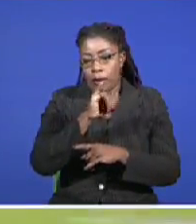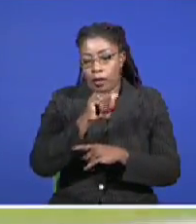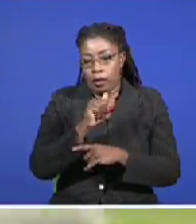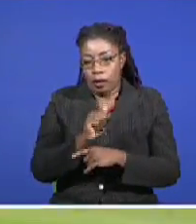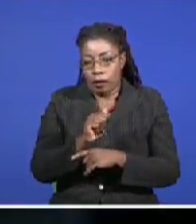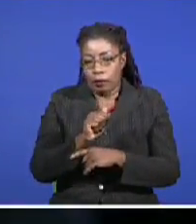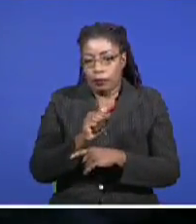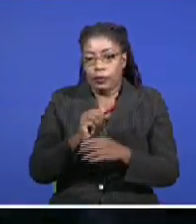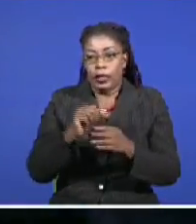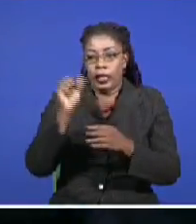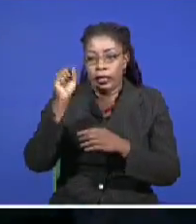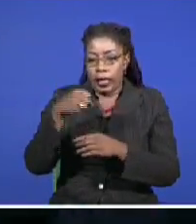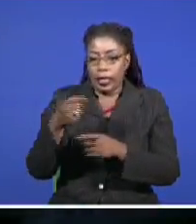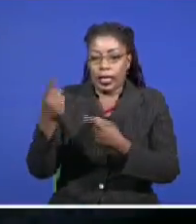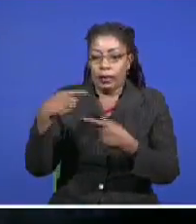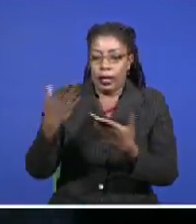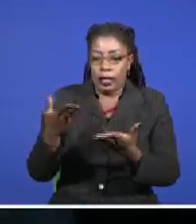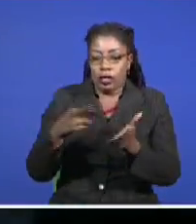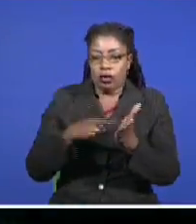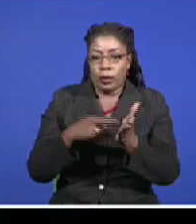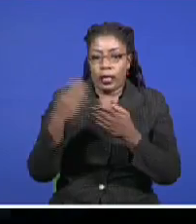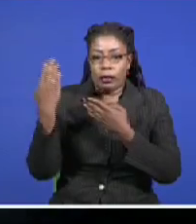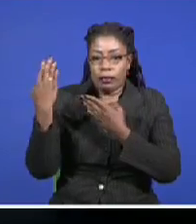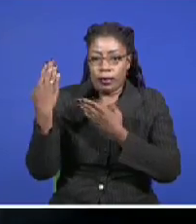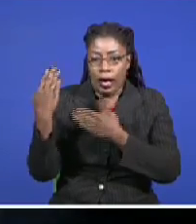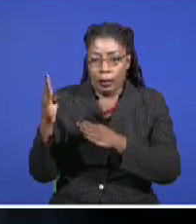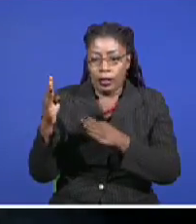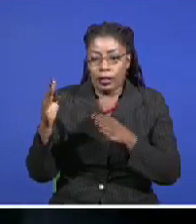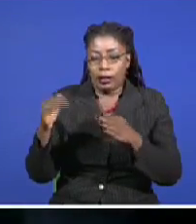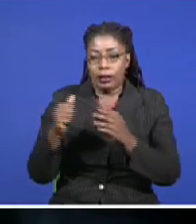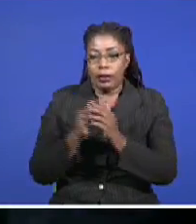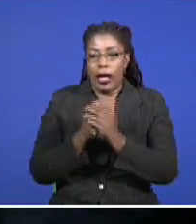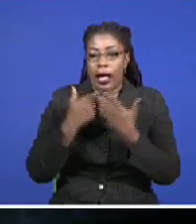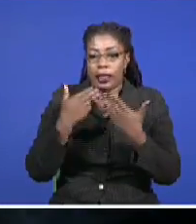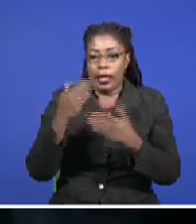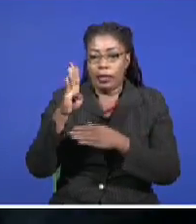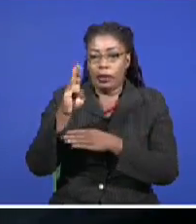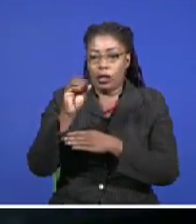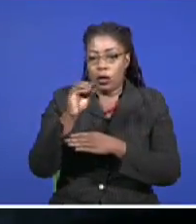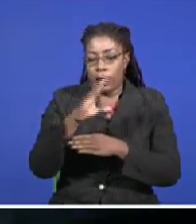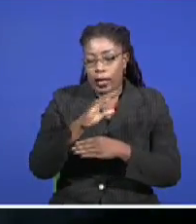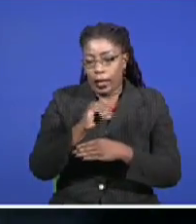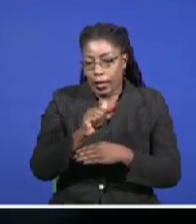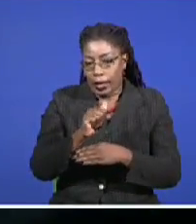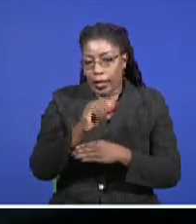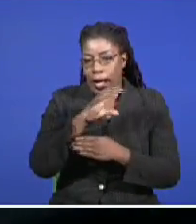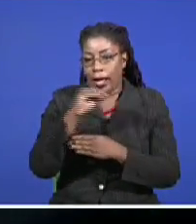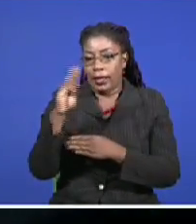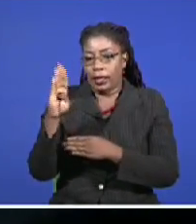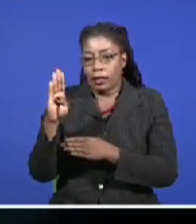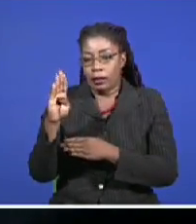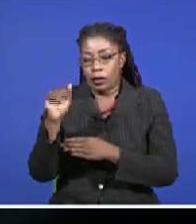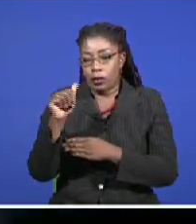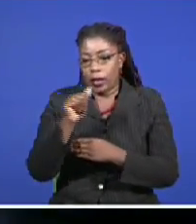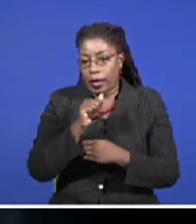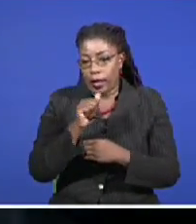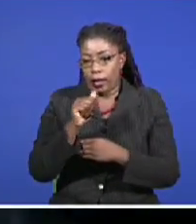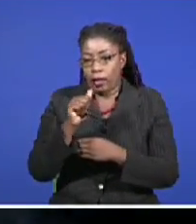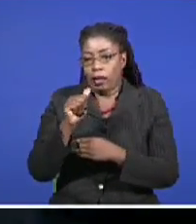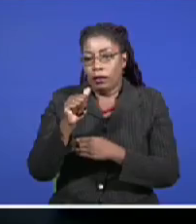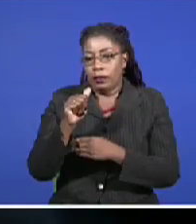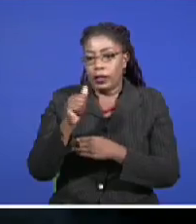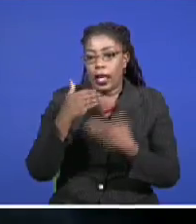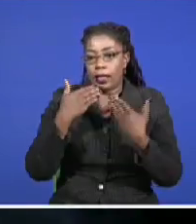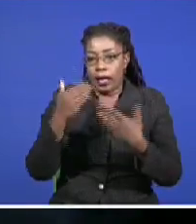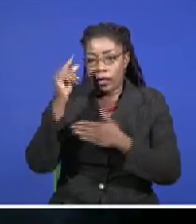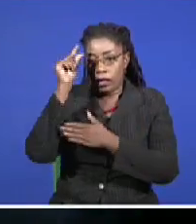just to represent Bahamas. I just thanked the BOA and the B-Trades for selecting me to be on the team, and I just